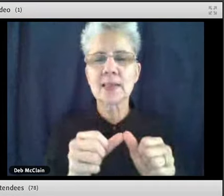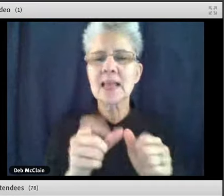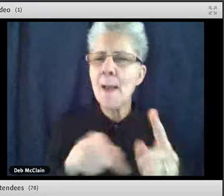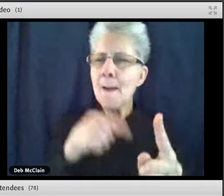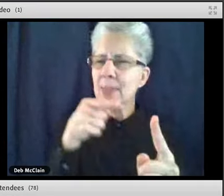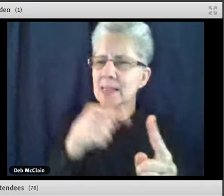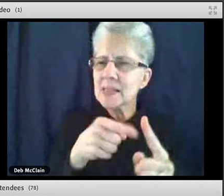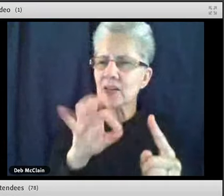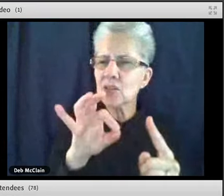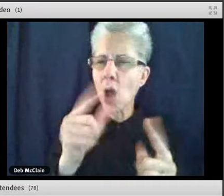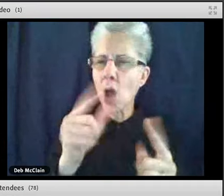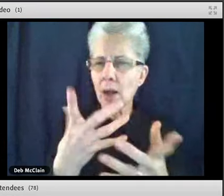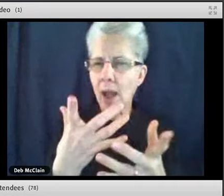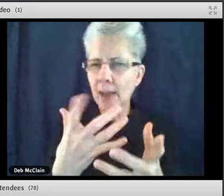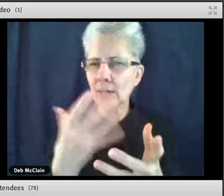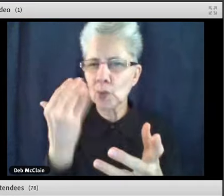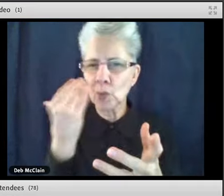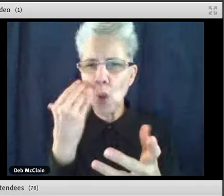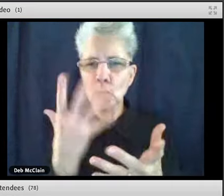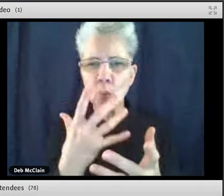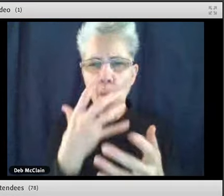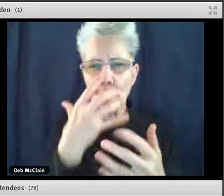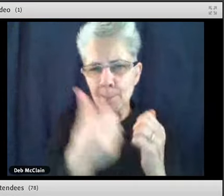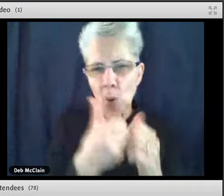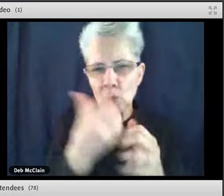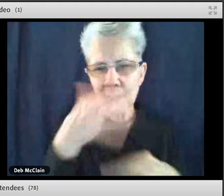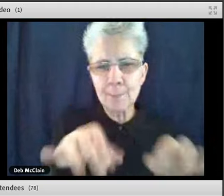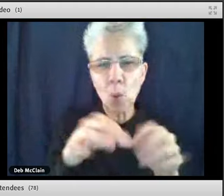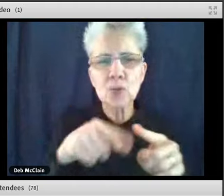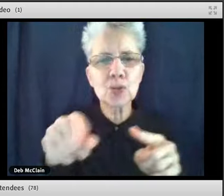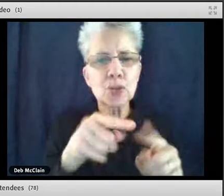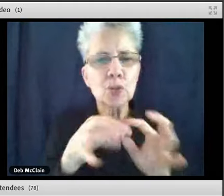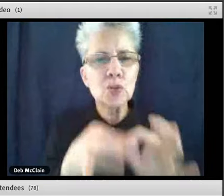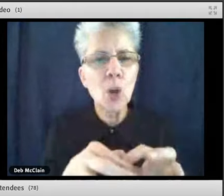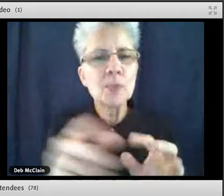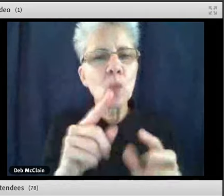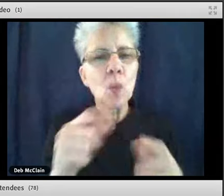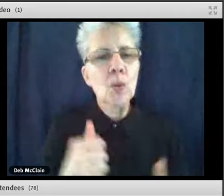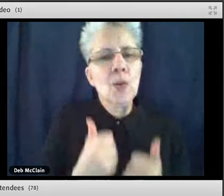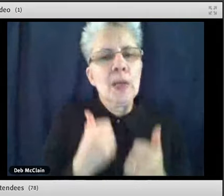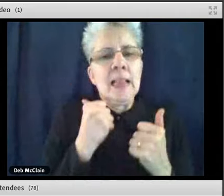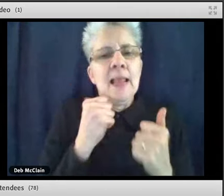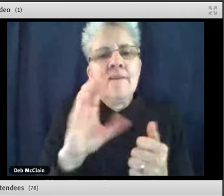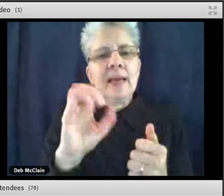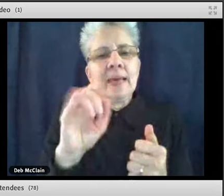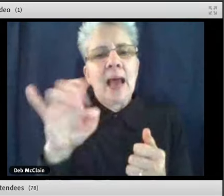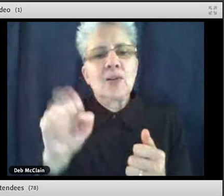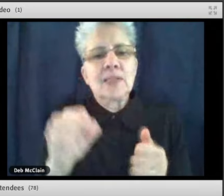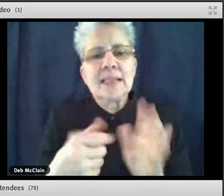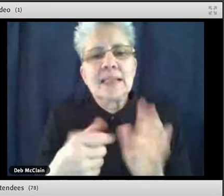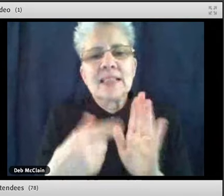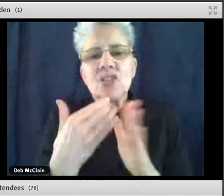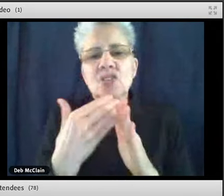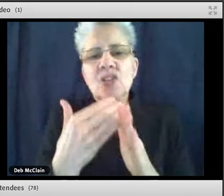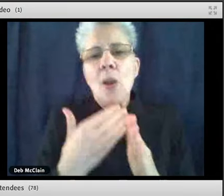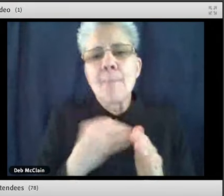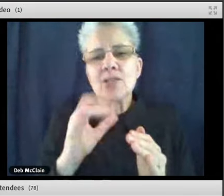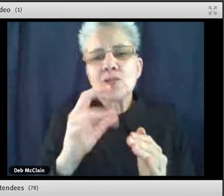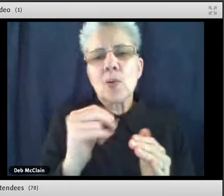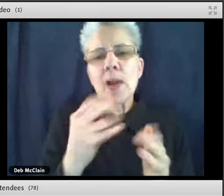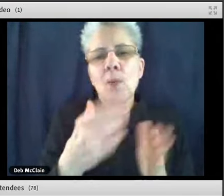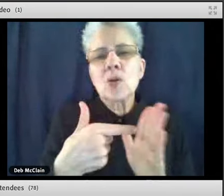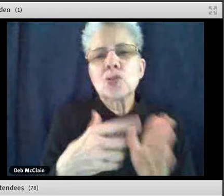important to you in terms of where you live and your counties. So I'm going to share my screen because I want to show you how interactive this is. Again, this